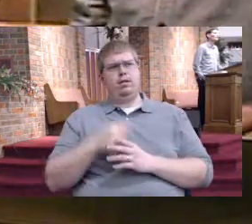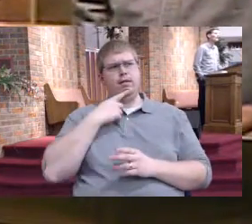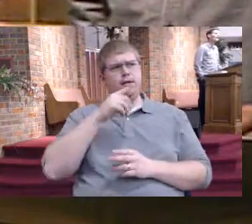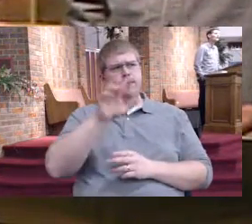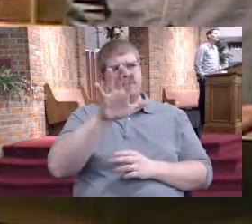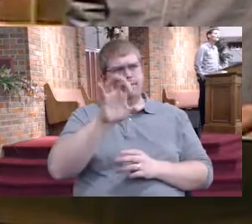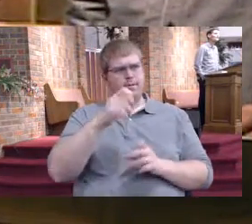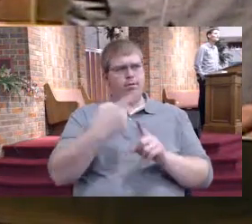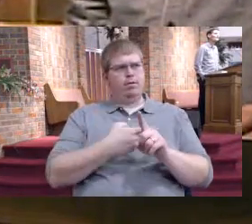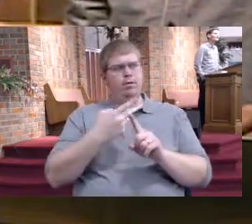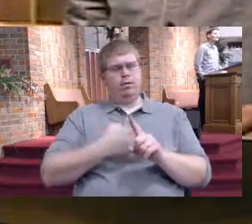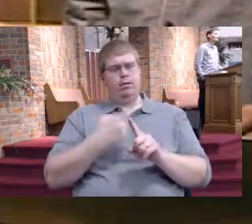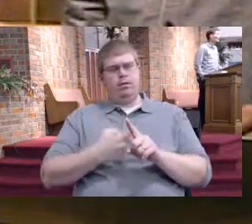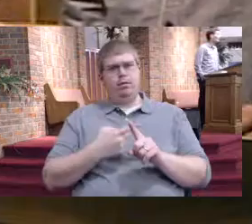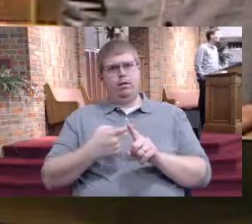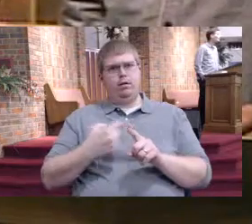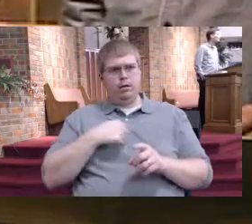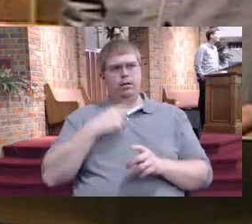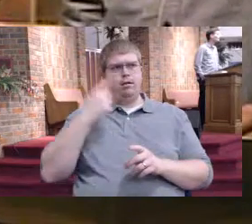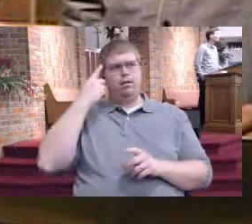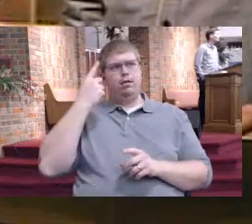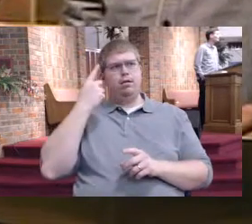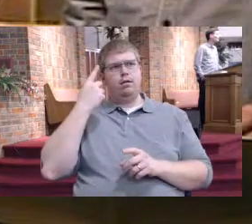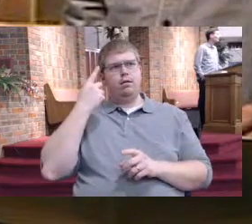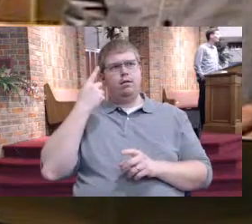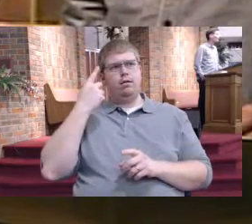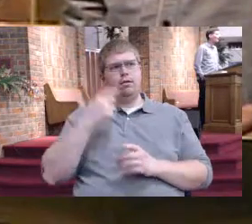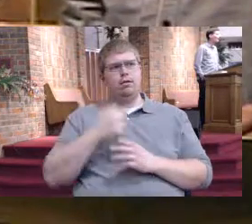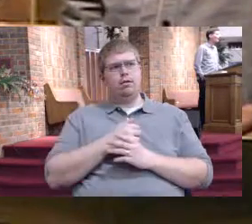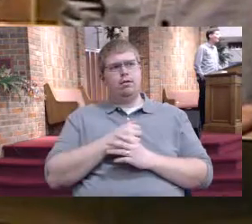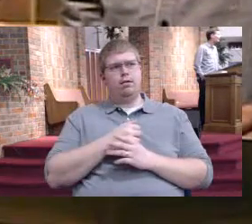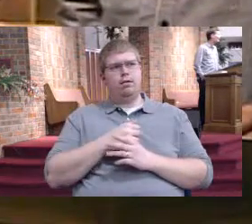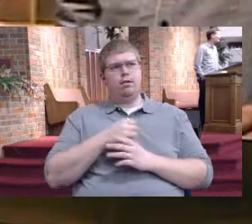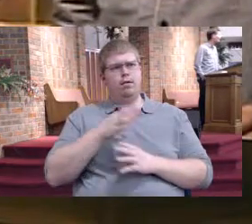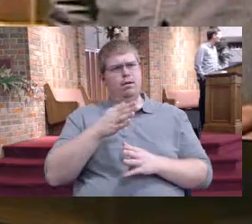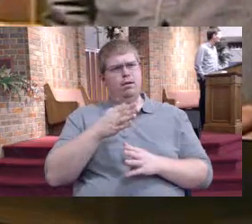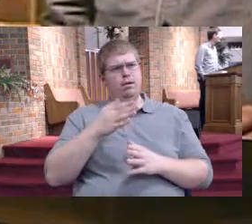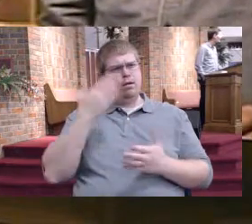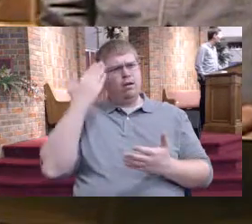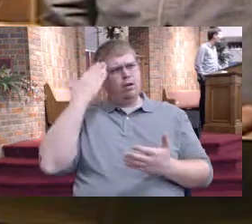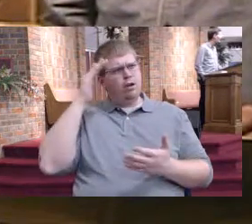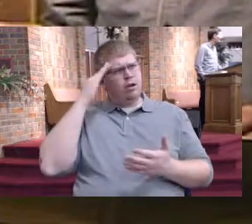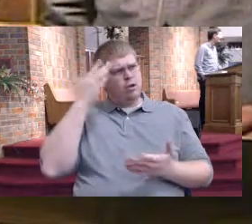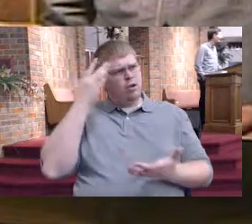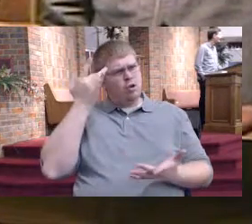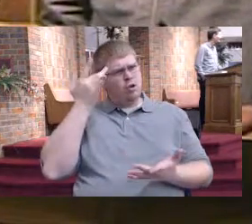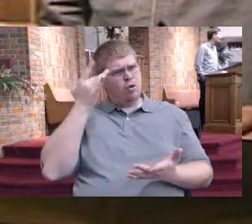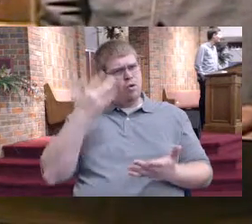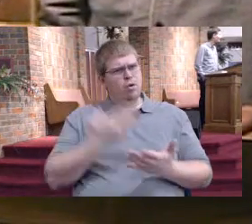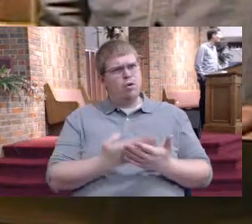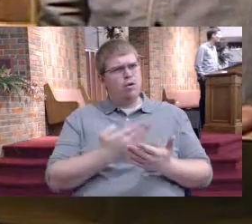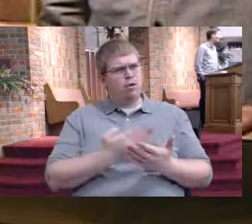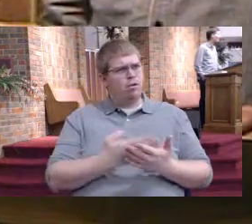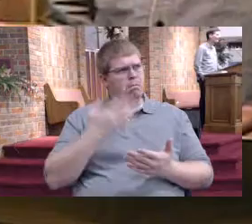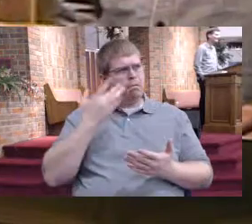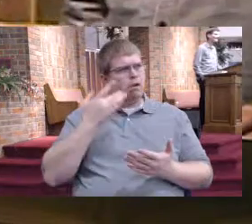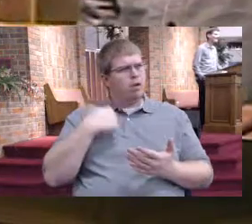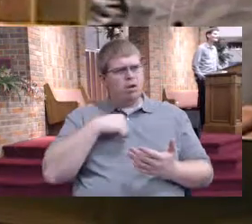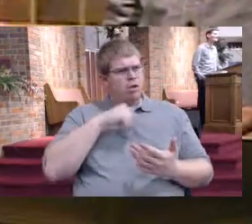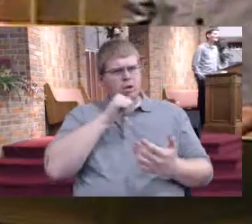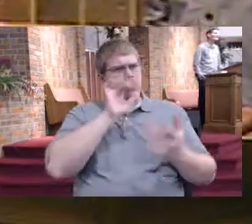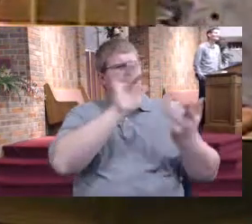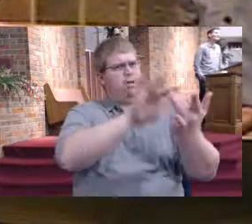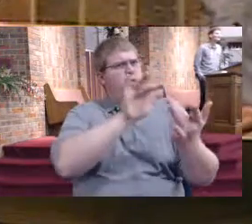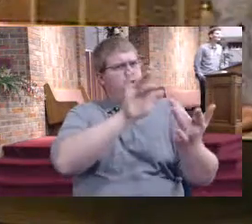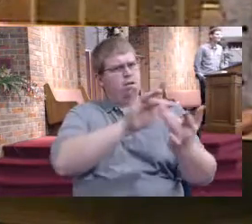$500 per month. And we thought, we don't know why this money is coming in. We haven't